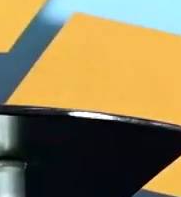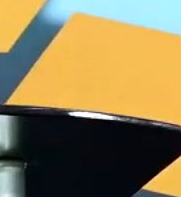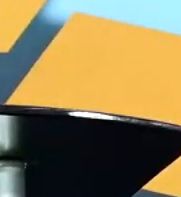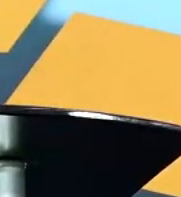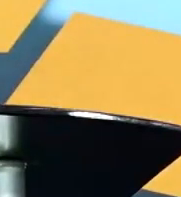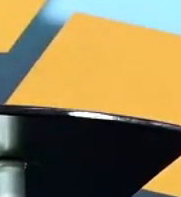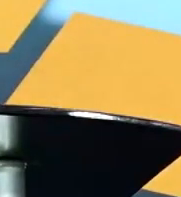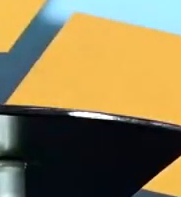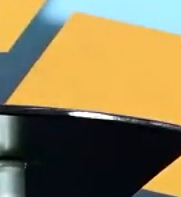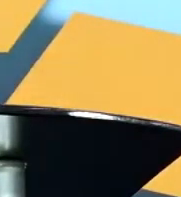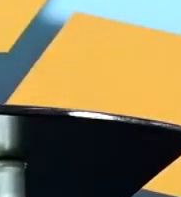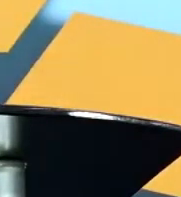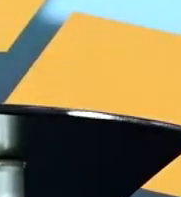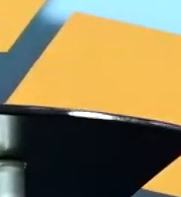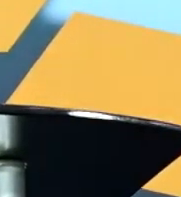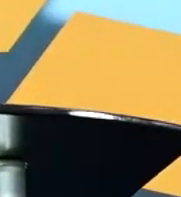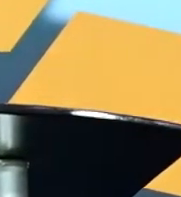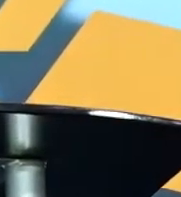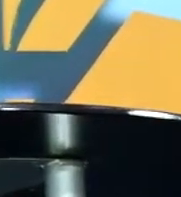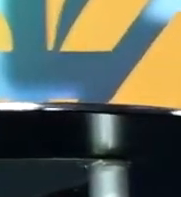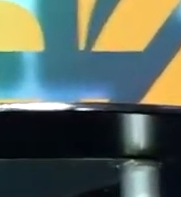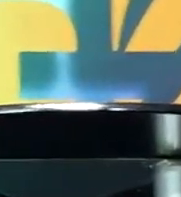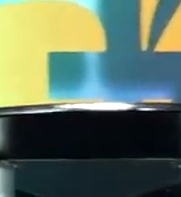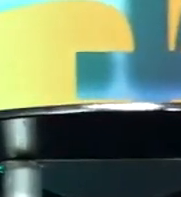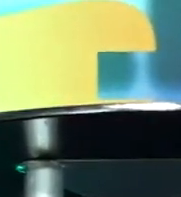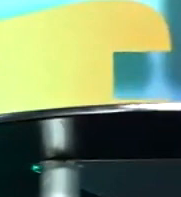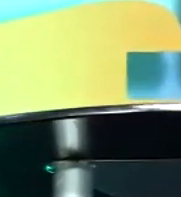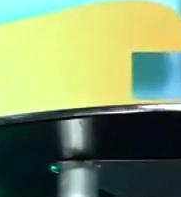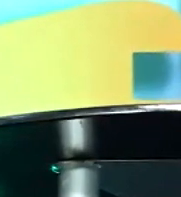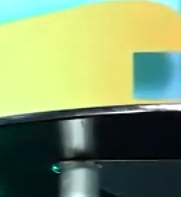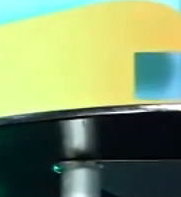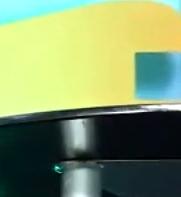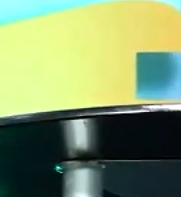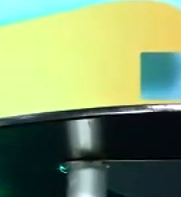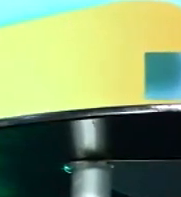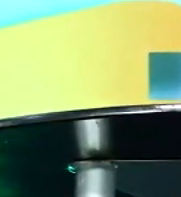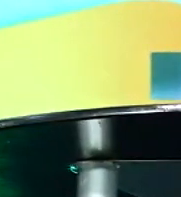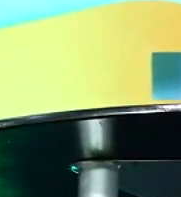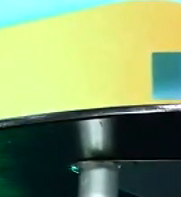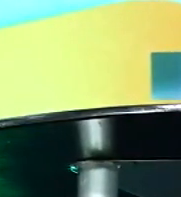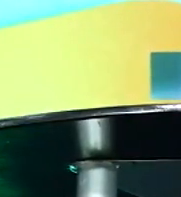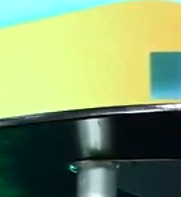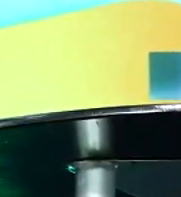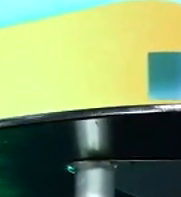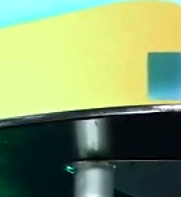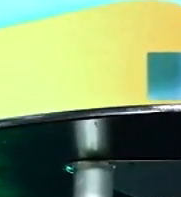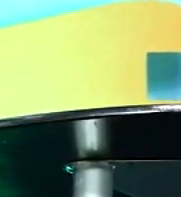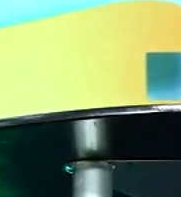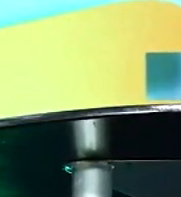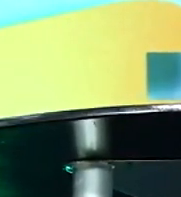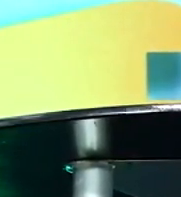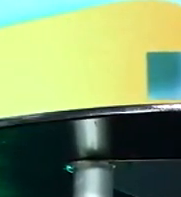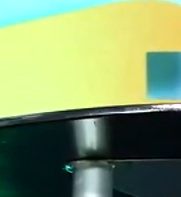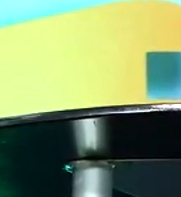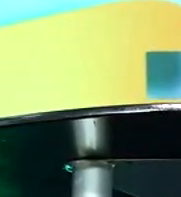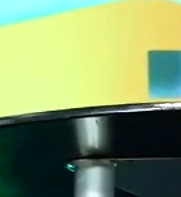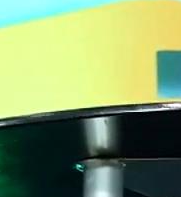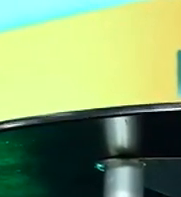Sabbath, children of God. Happy day. Happy day. Happy Sabbath. Yes, so I